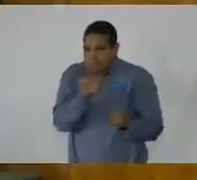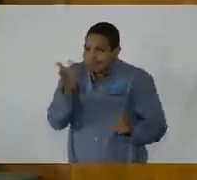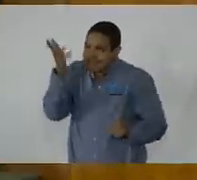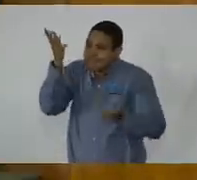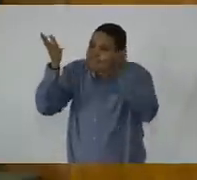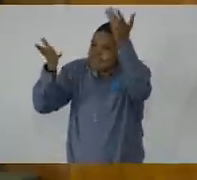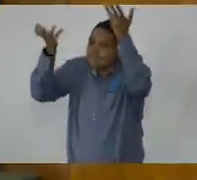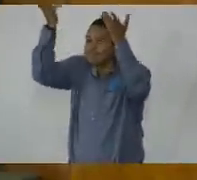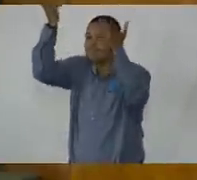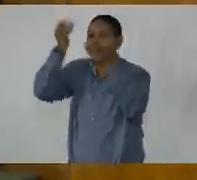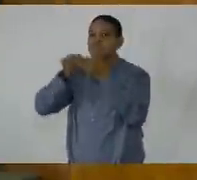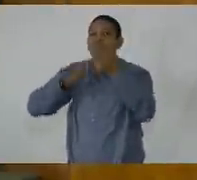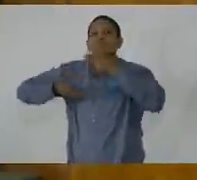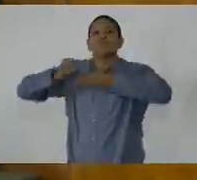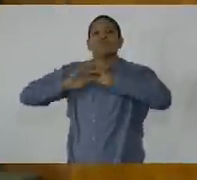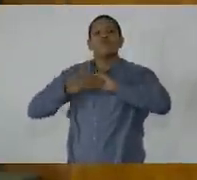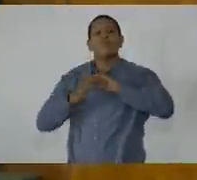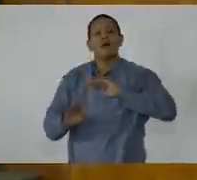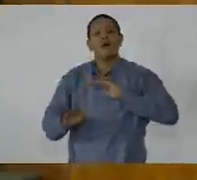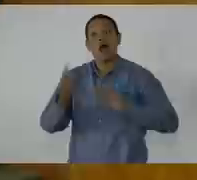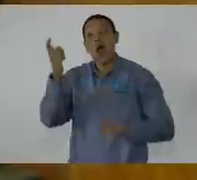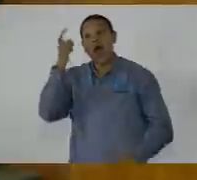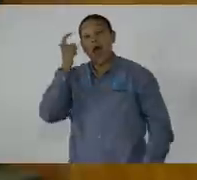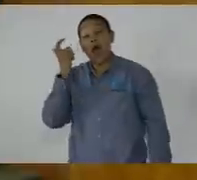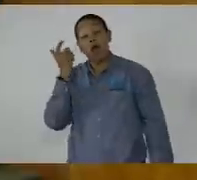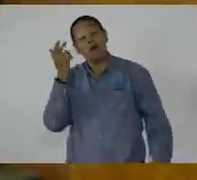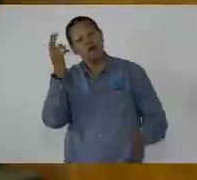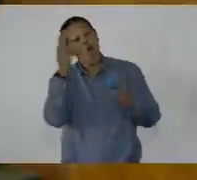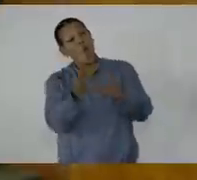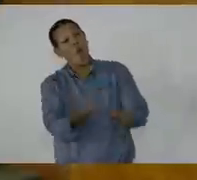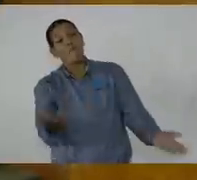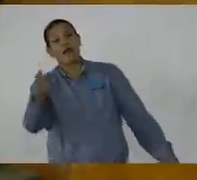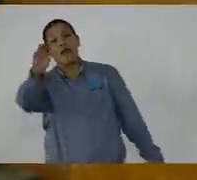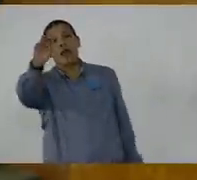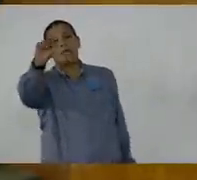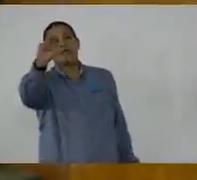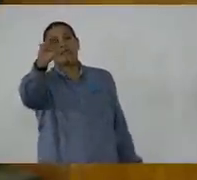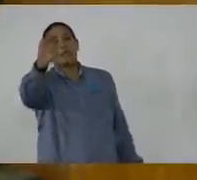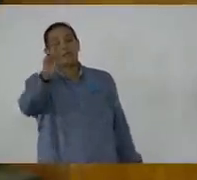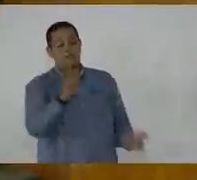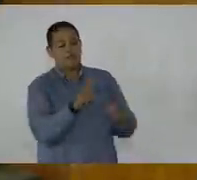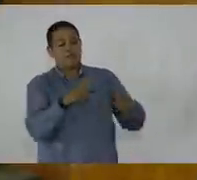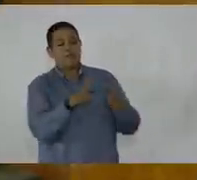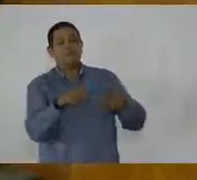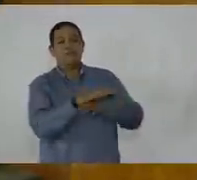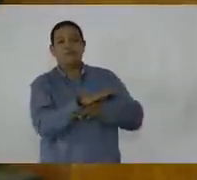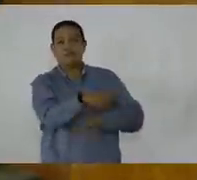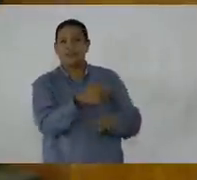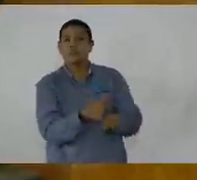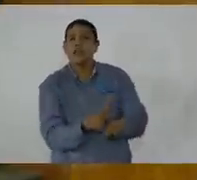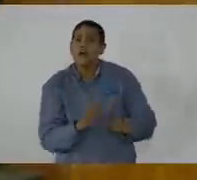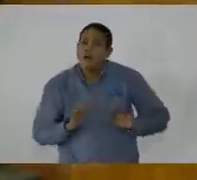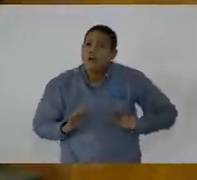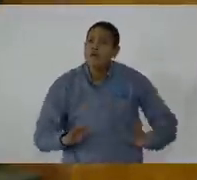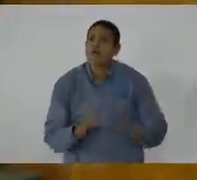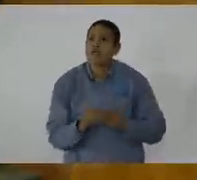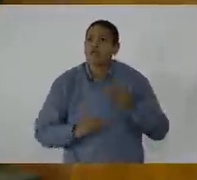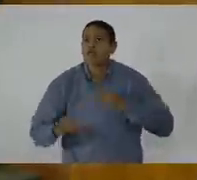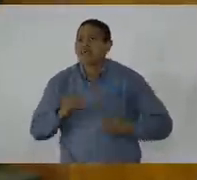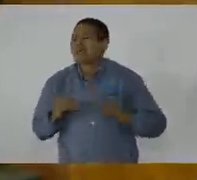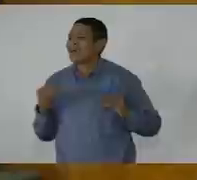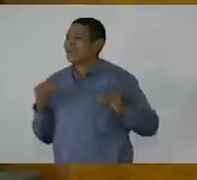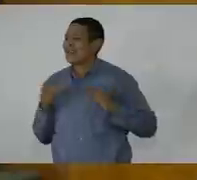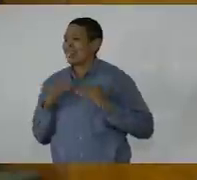known as MSMEs. MSMEs are important drivers of the economy, equity in income